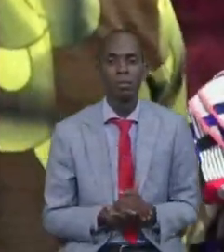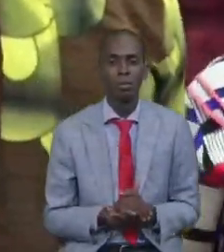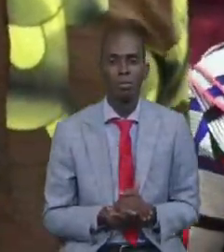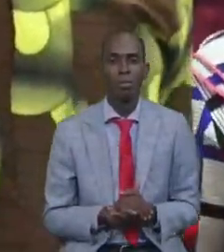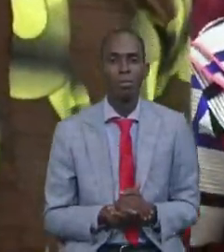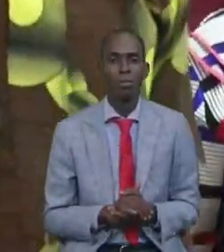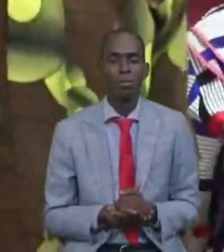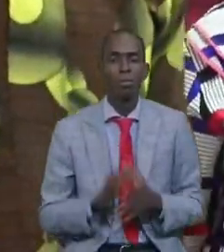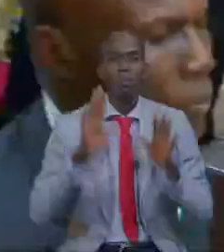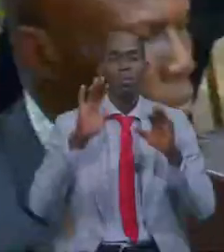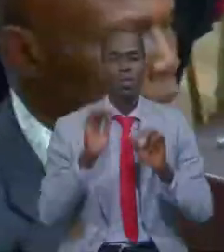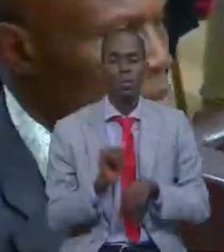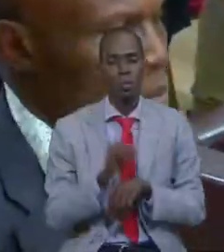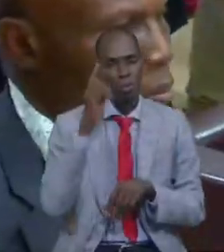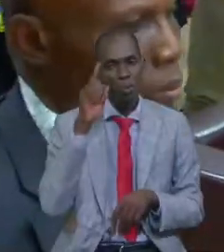Miracle for you.